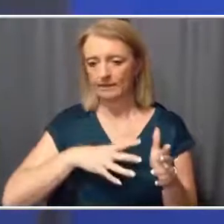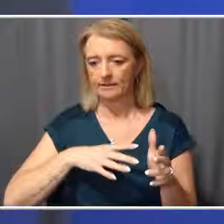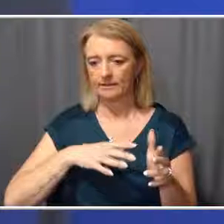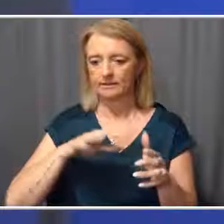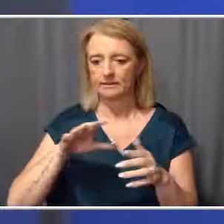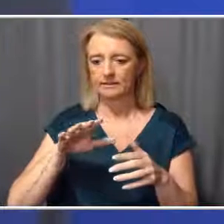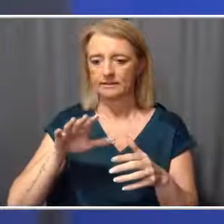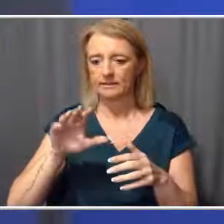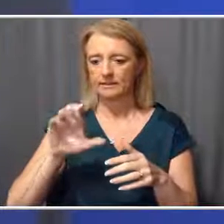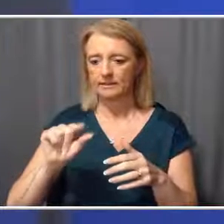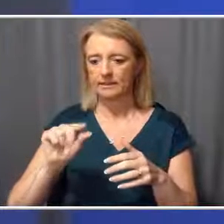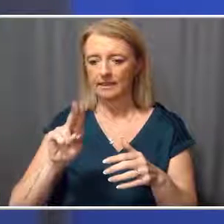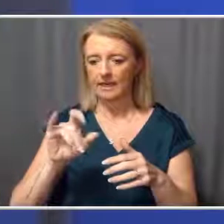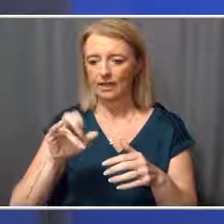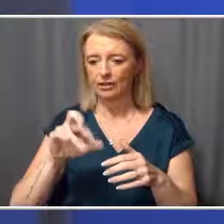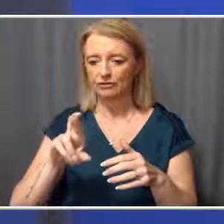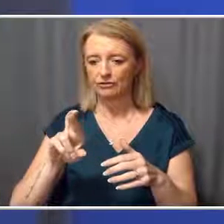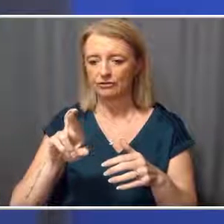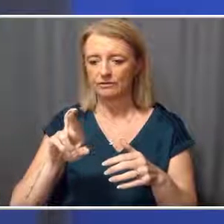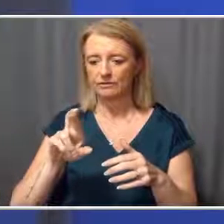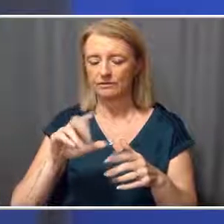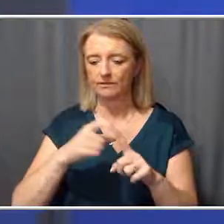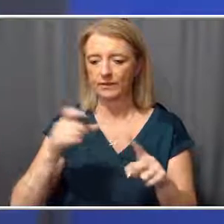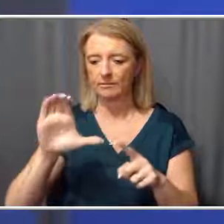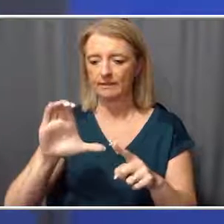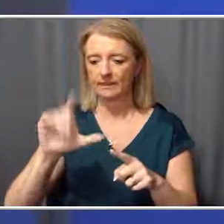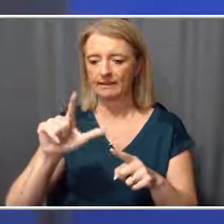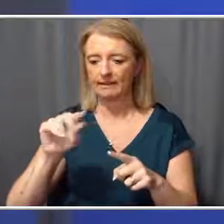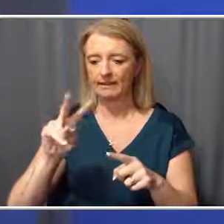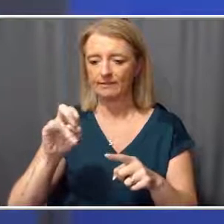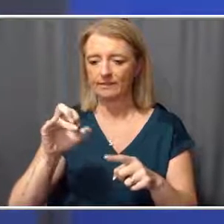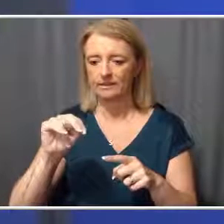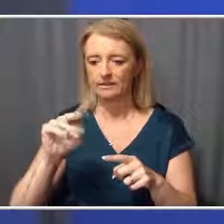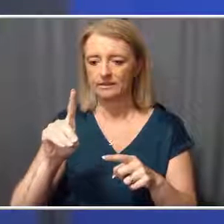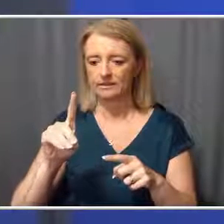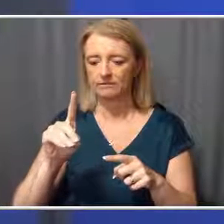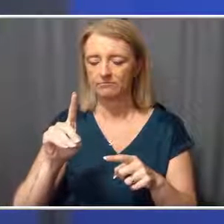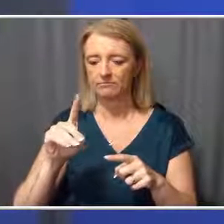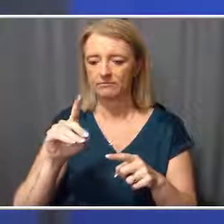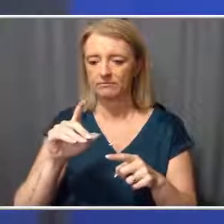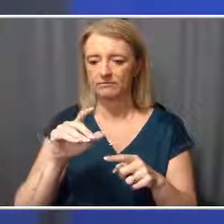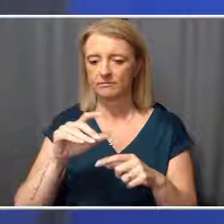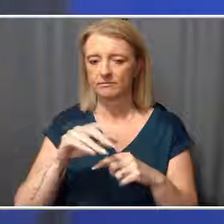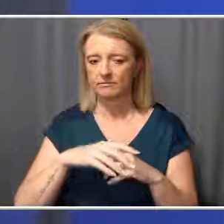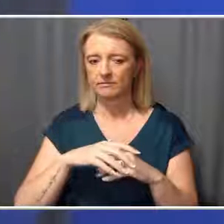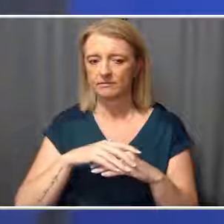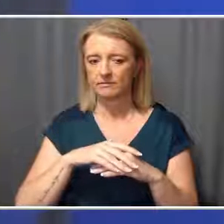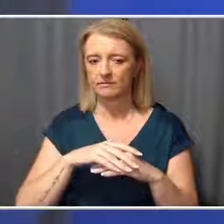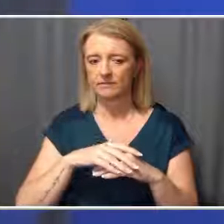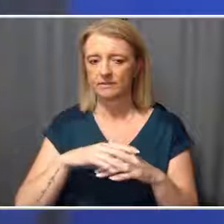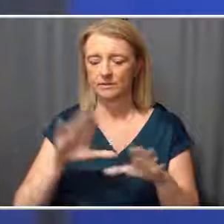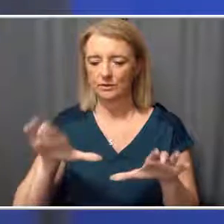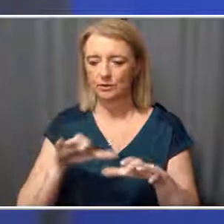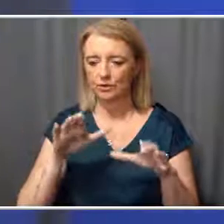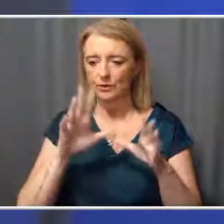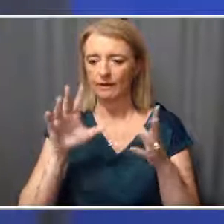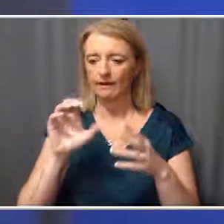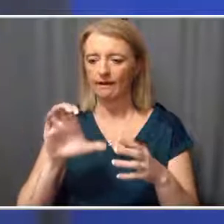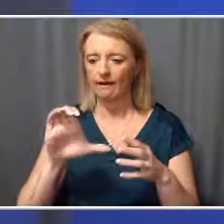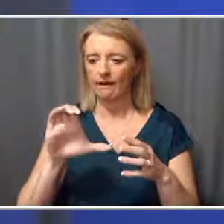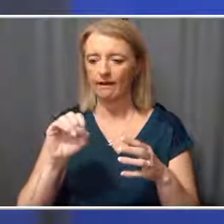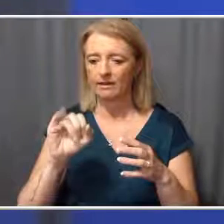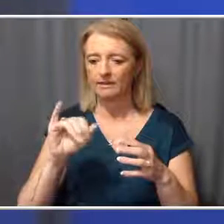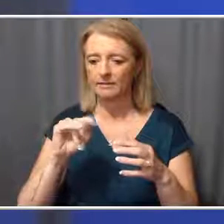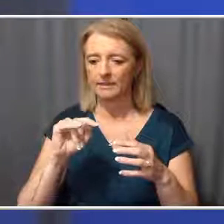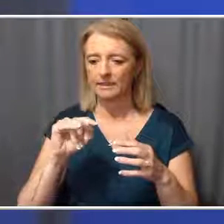2 a month. But we also recognize that there are a lot more patients out there who are having difficulty getting access because they don't